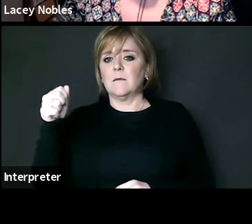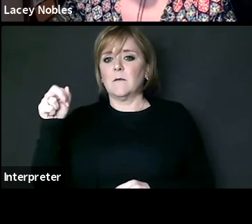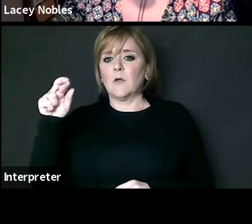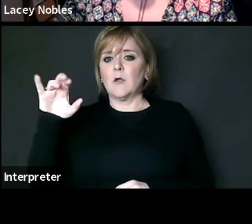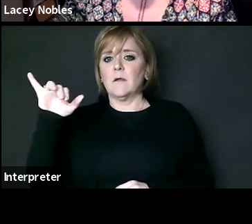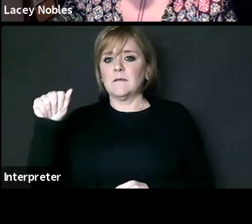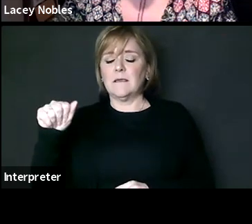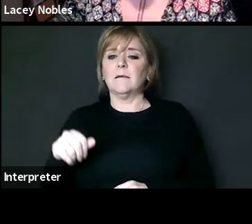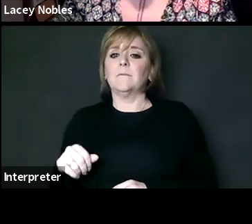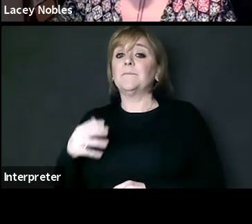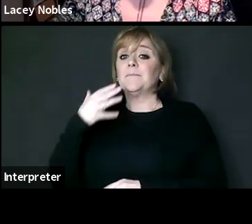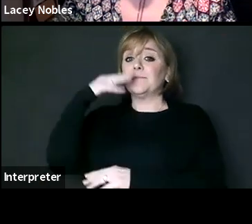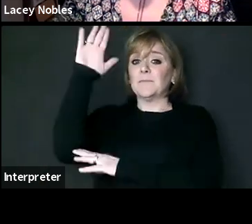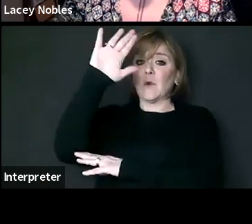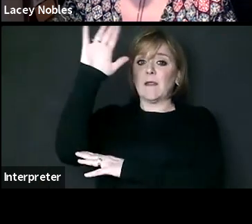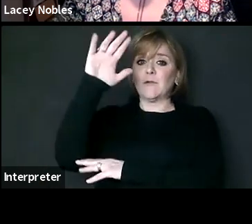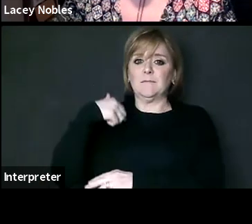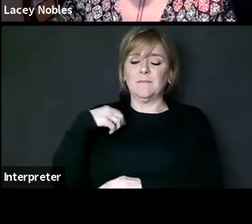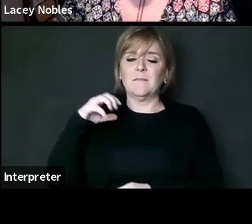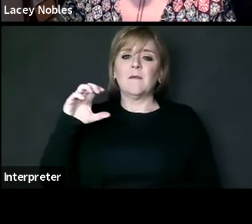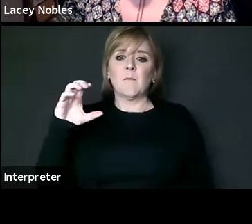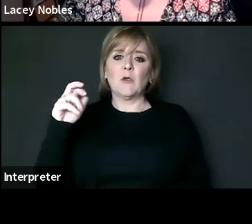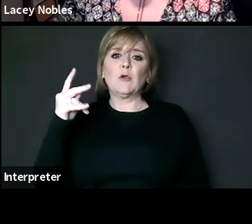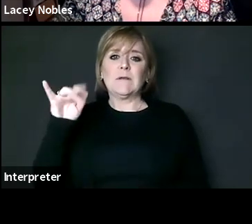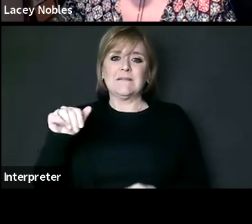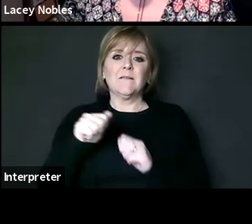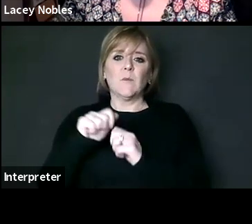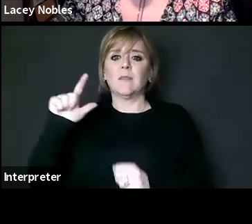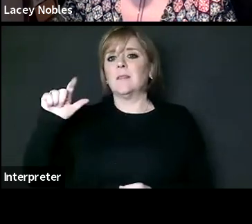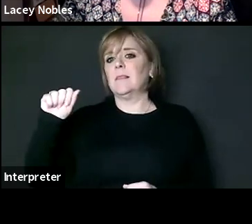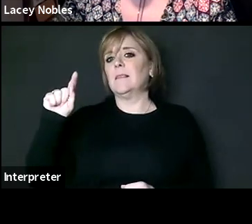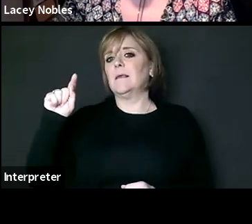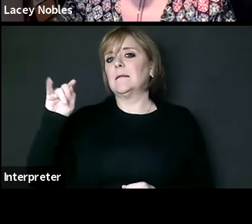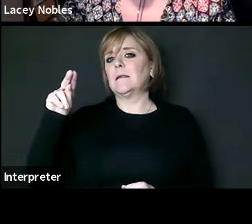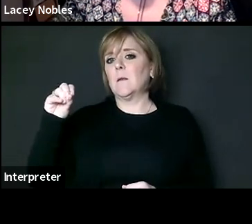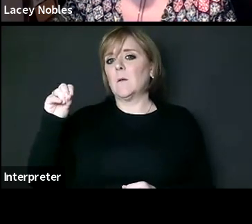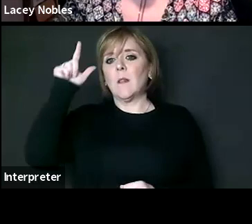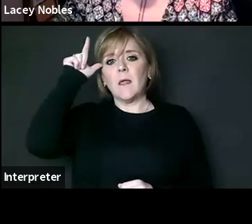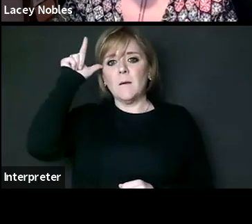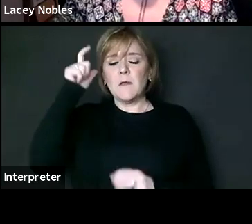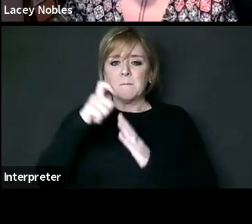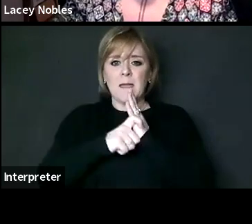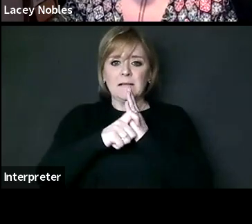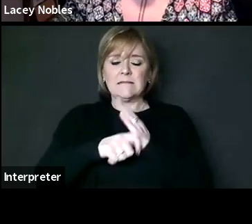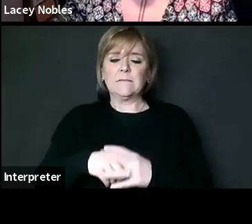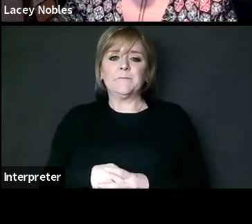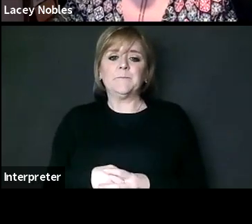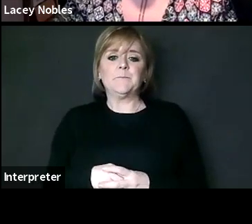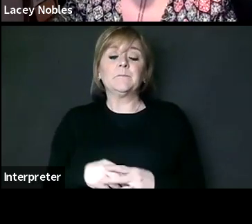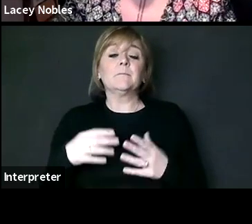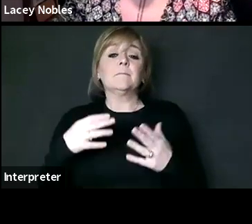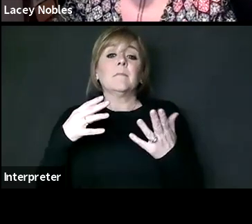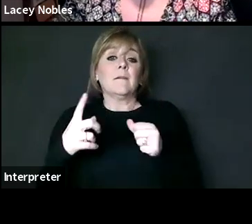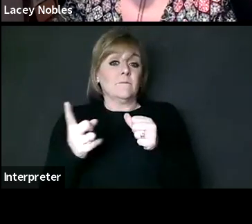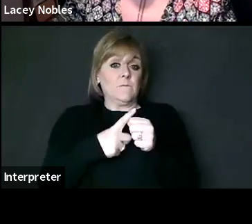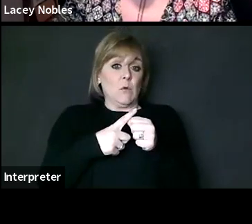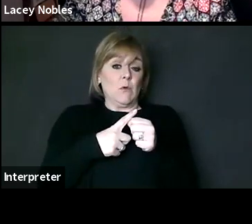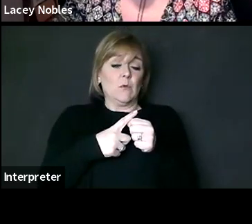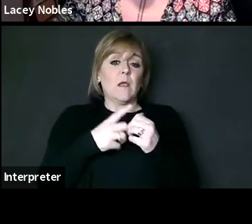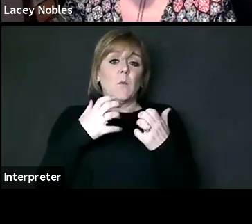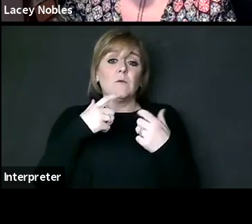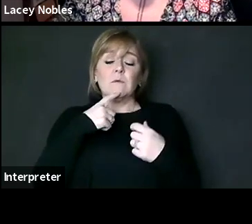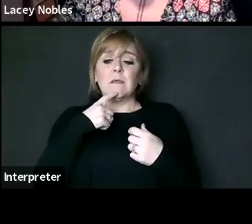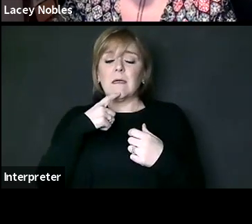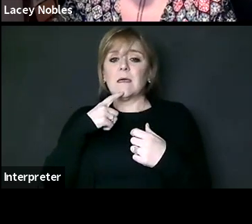Good afternoon, everybody. I'm Christy with Latino Lubbock magazine. And my question is, or first, let me say this. The Reyna